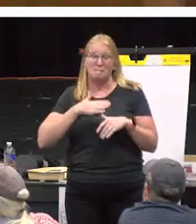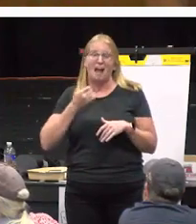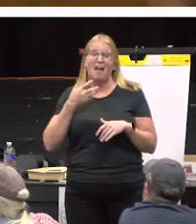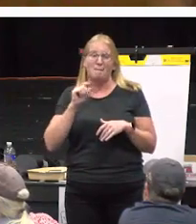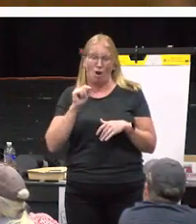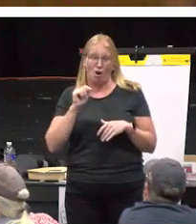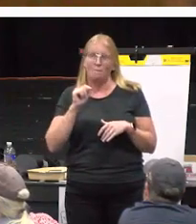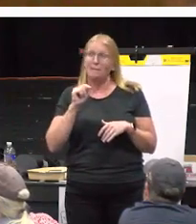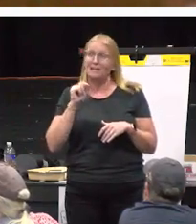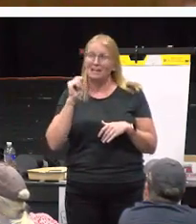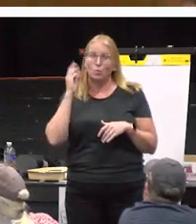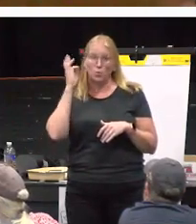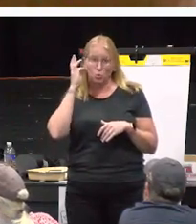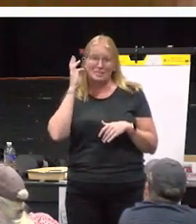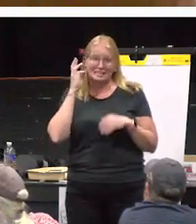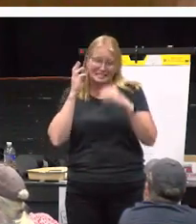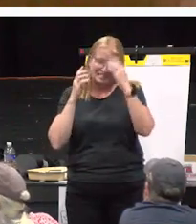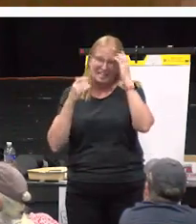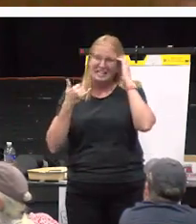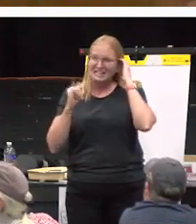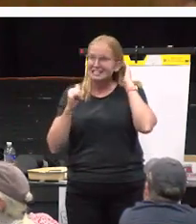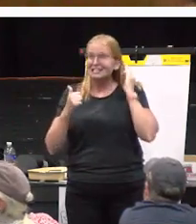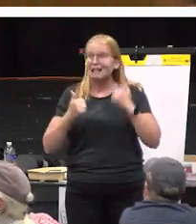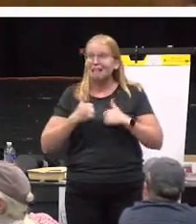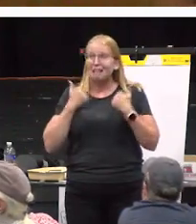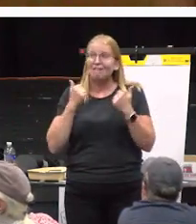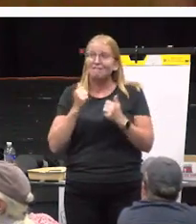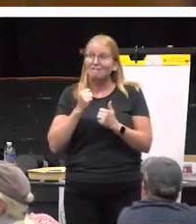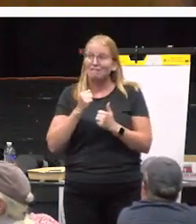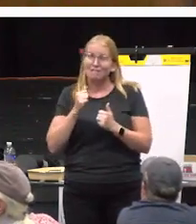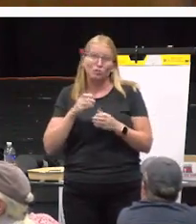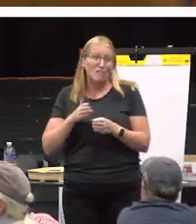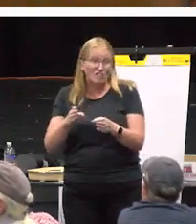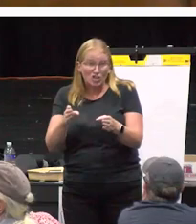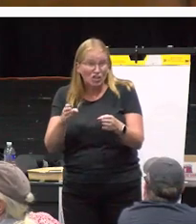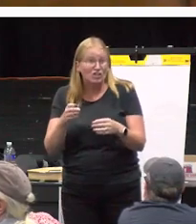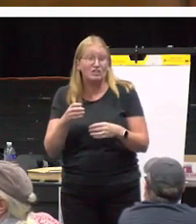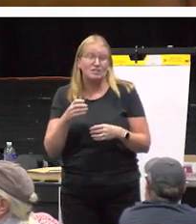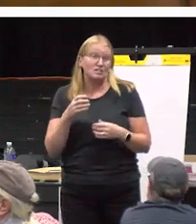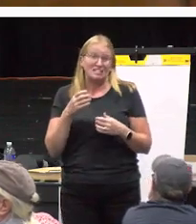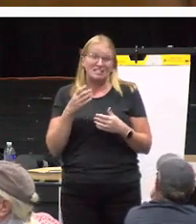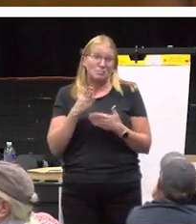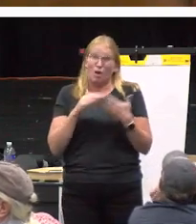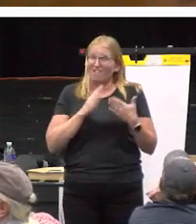I still love the river. It's part of where we are.